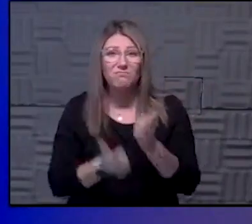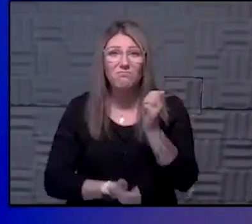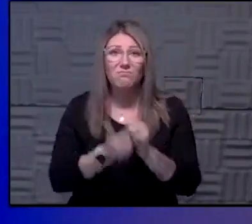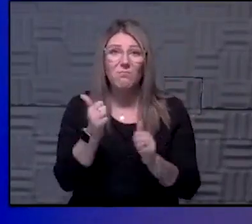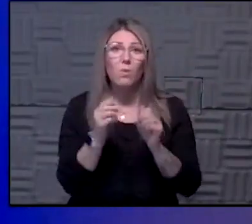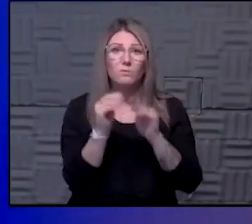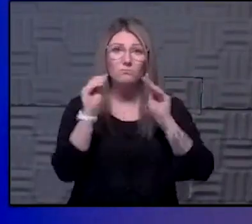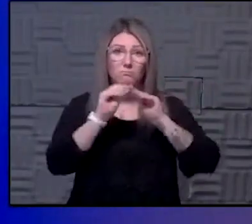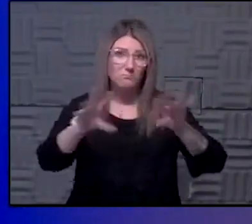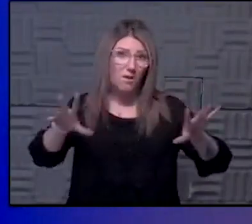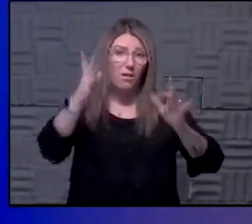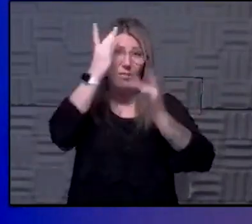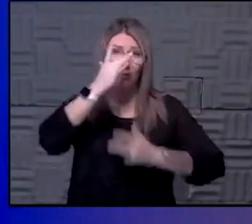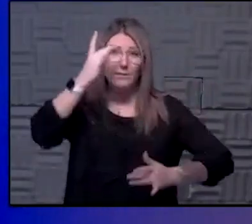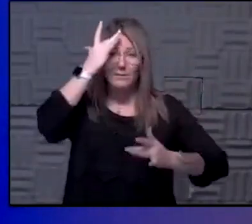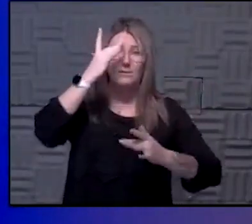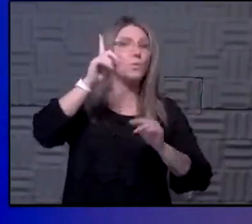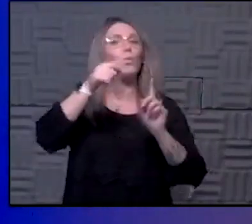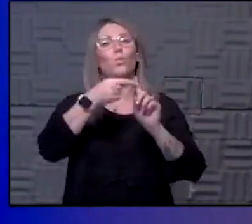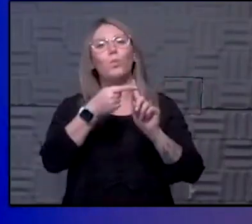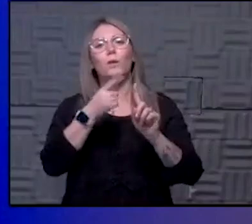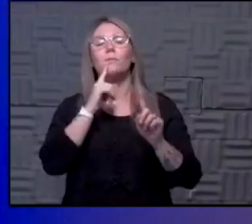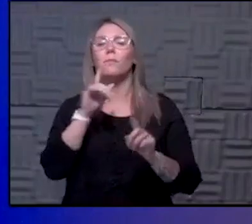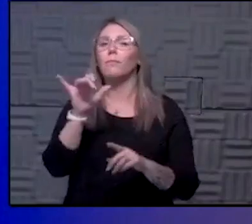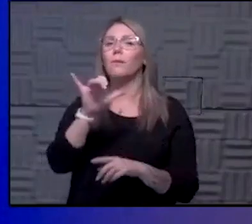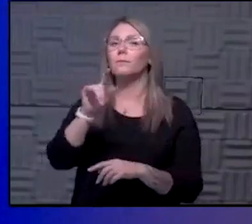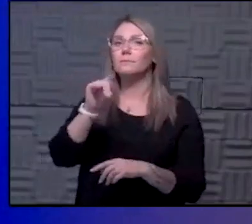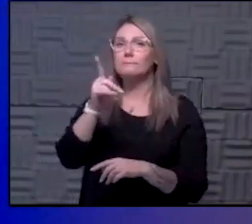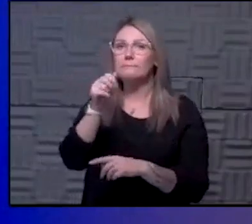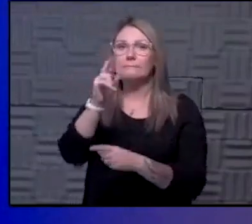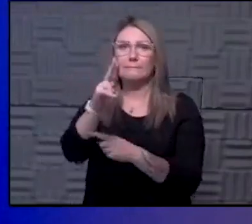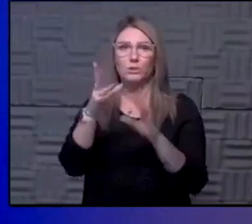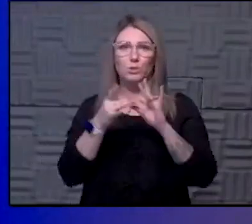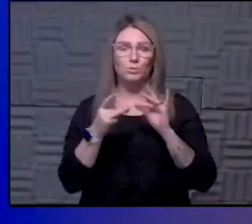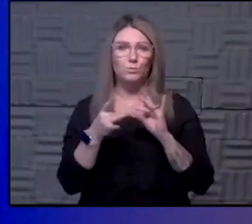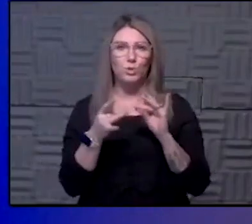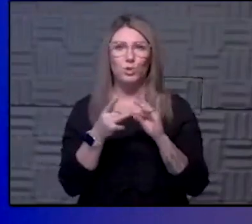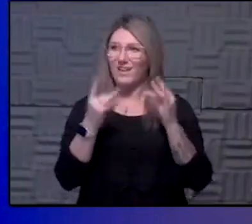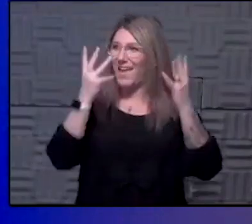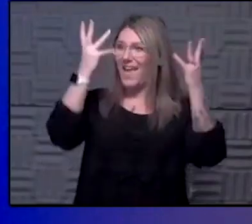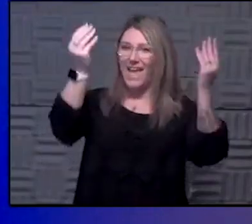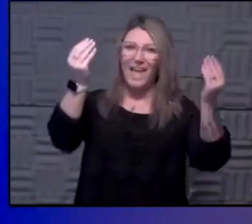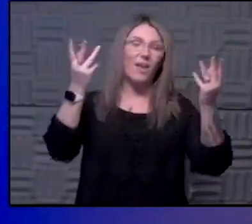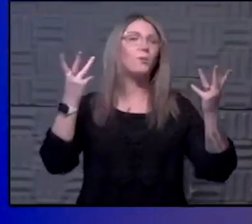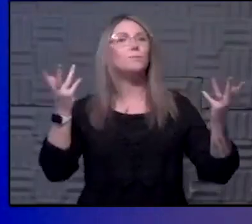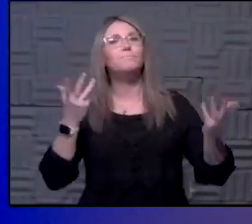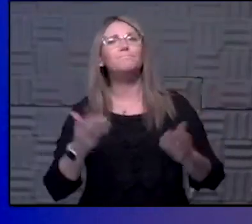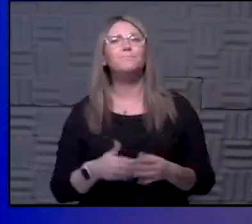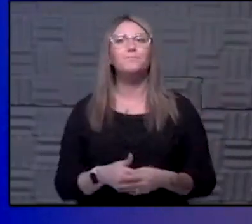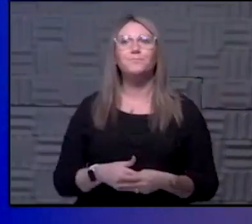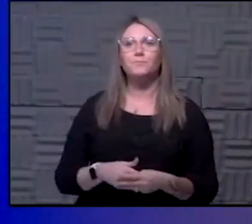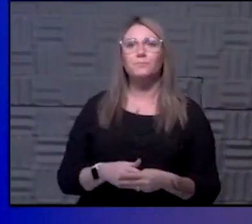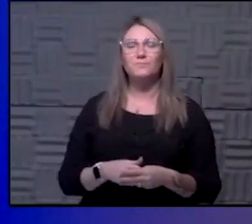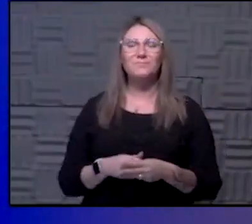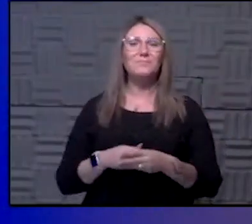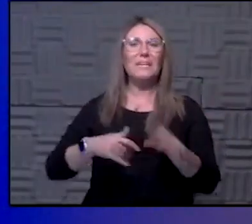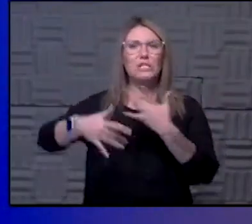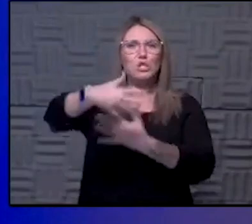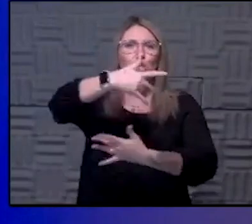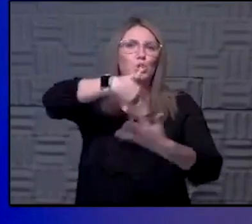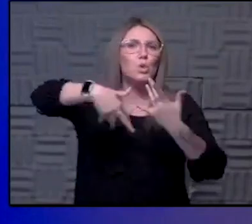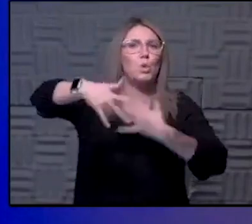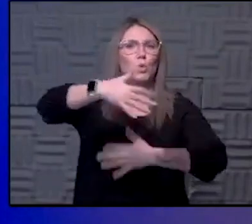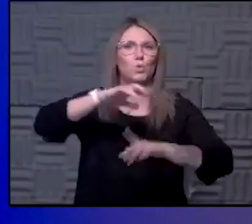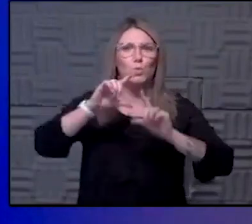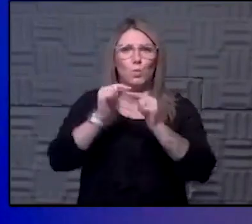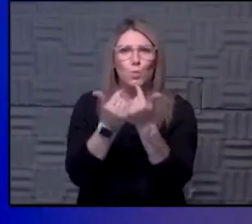of spread of the disease. It is when, just as Taylor had mentioned, getting out into those social groups,